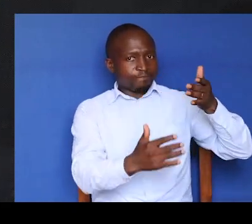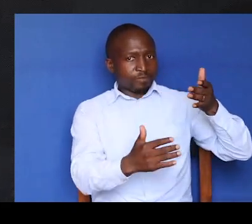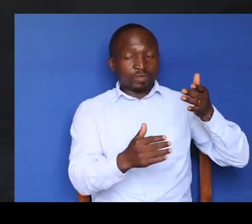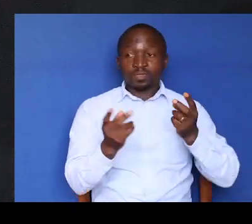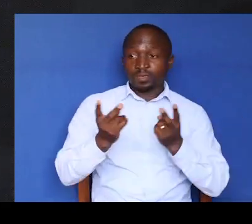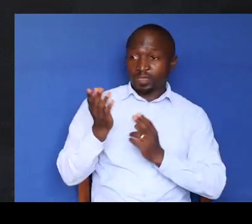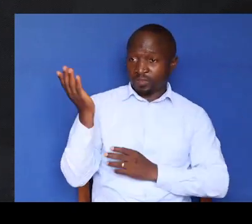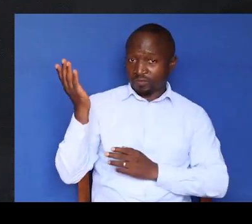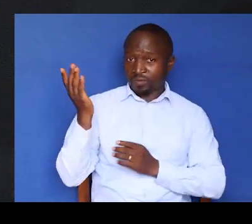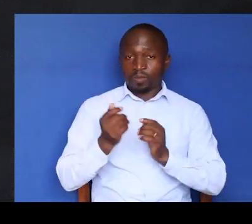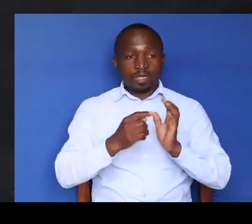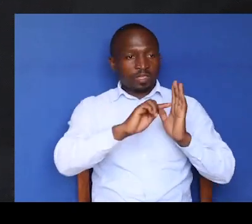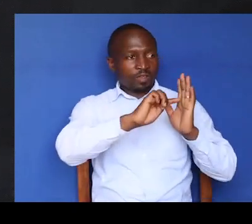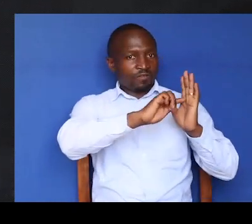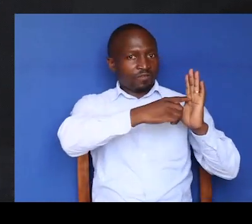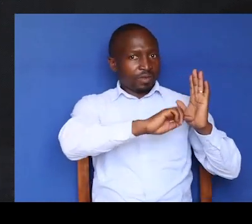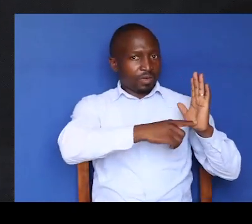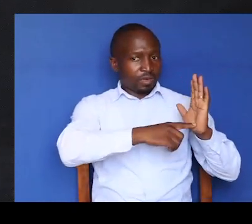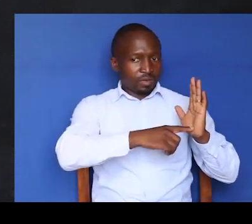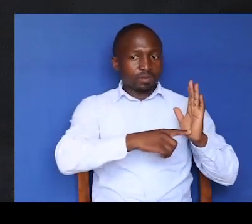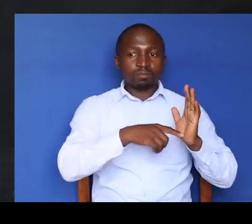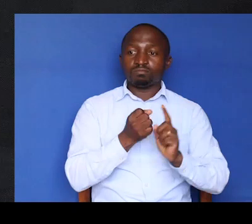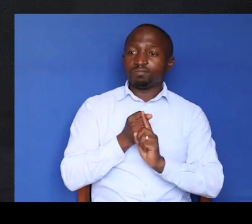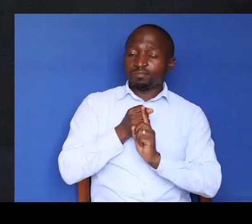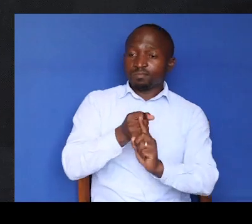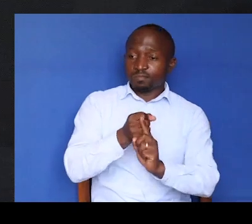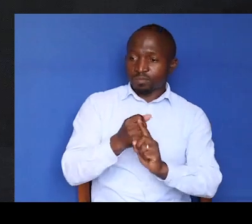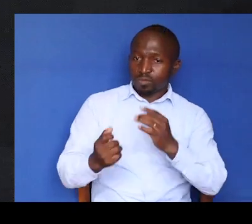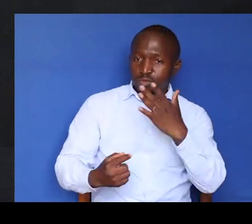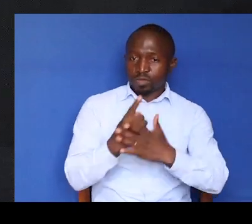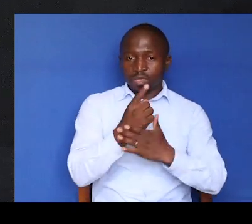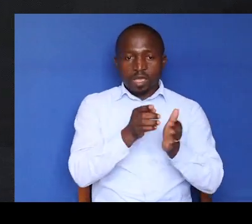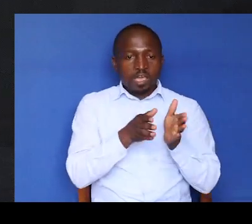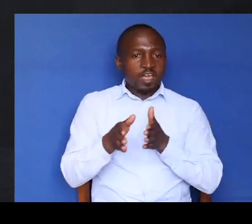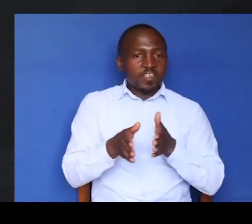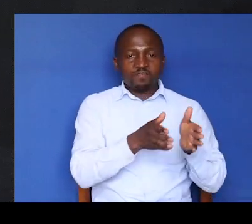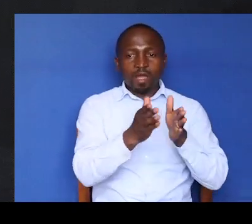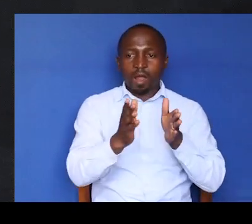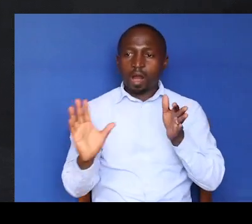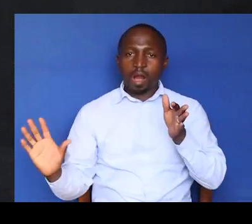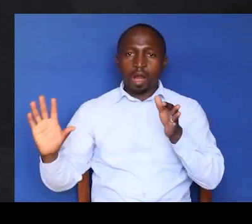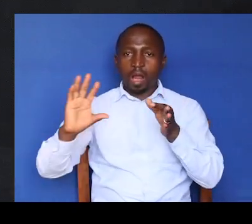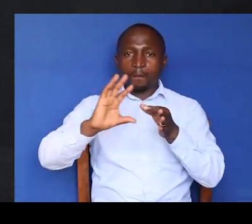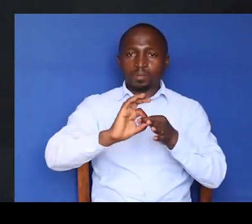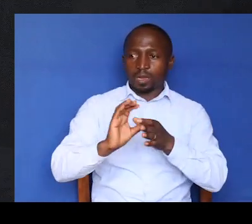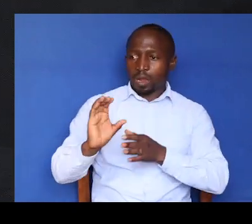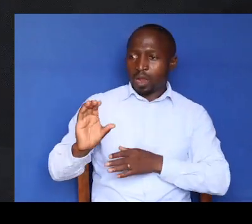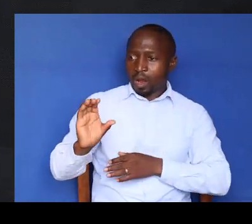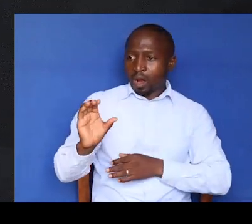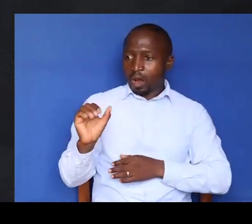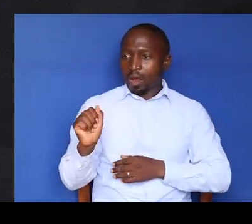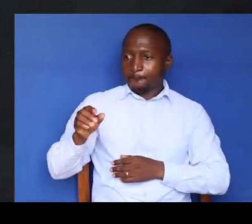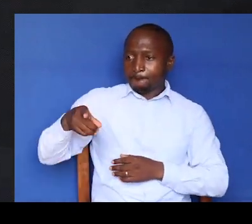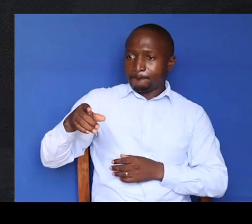considered as necessary conditions for the occurrence of river capture. One, as it has